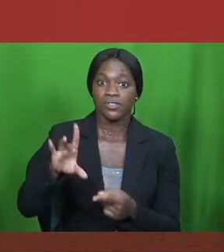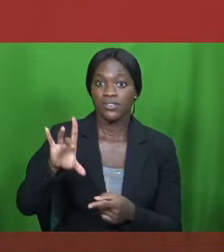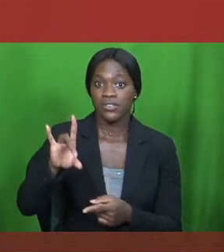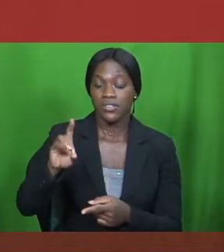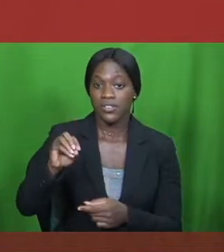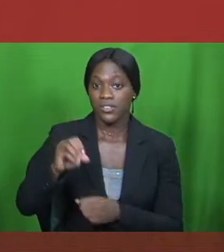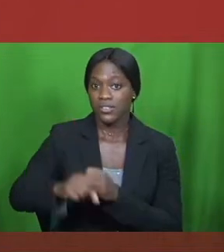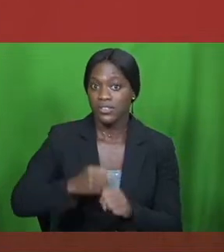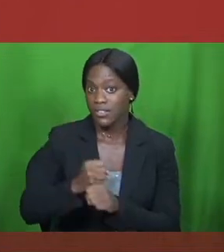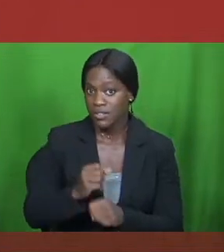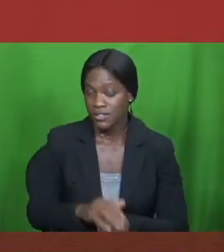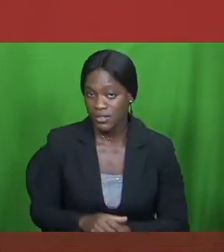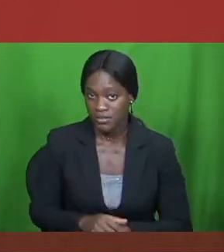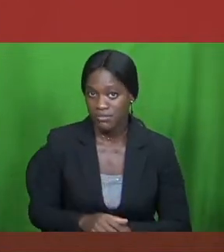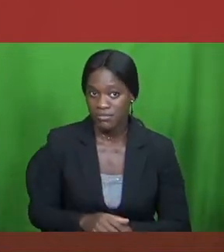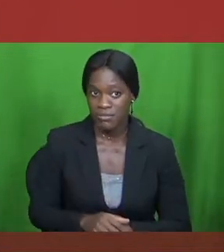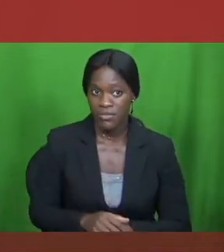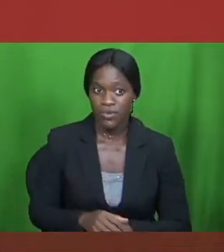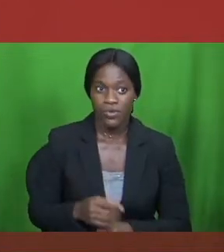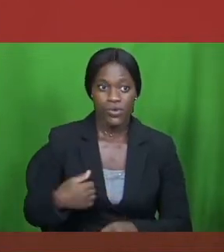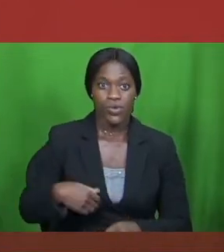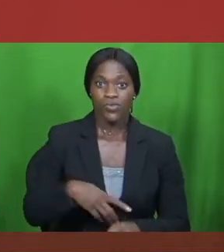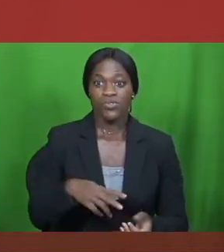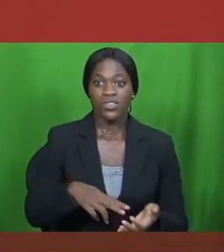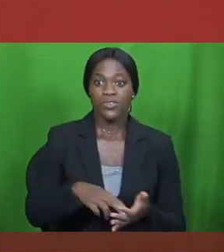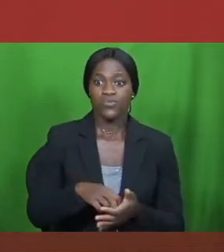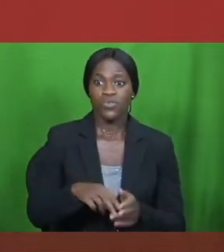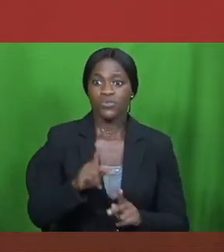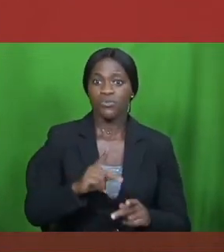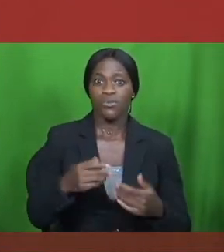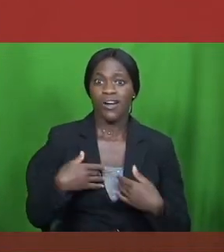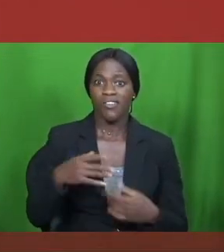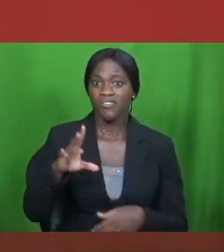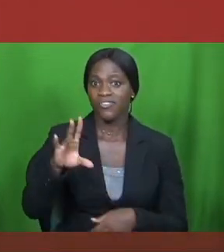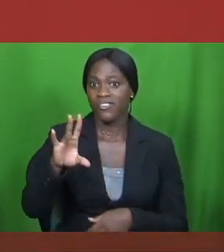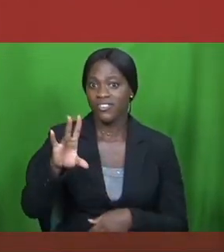If not, we the weak ones get up to only 70.